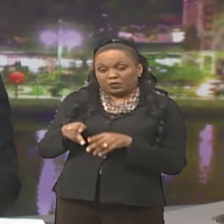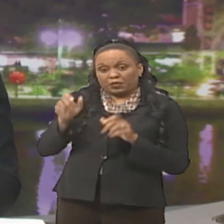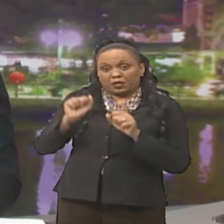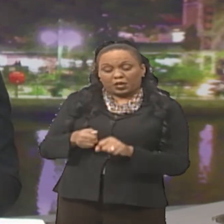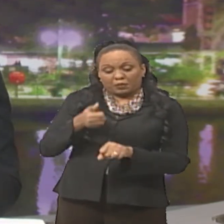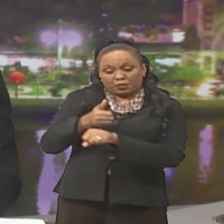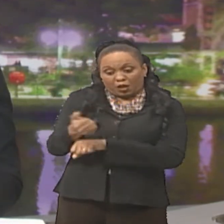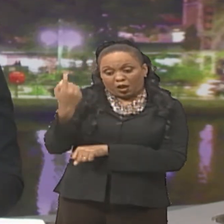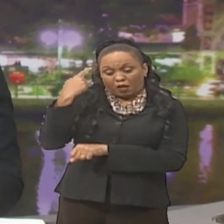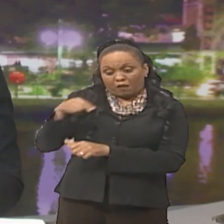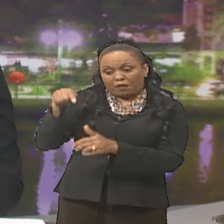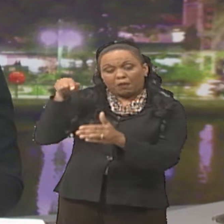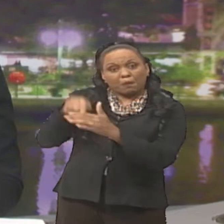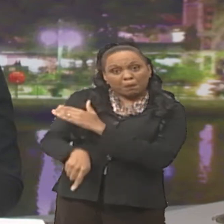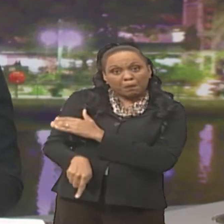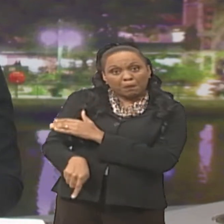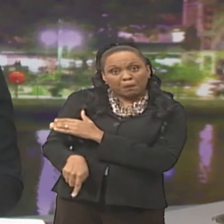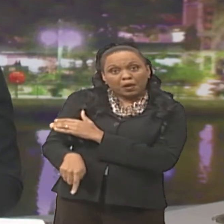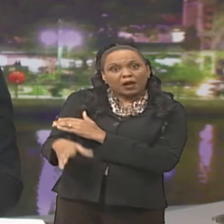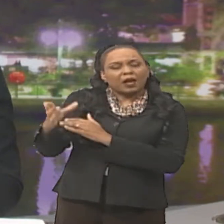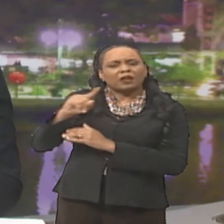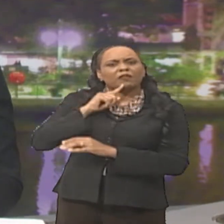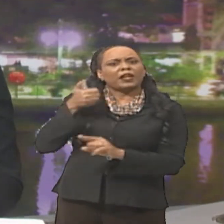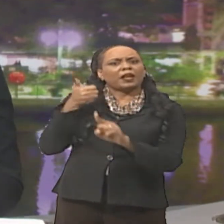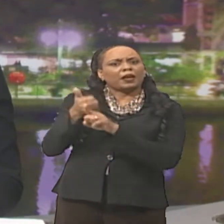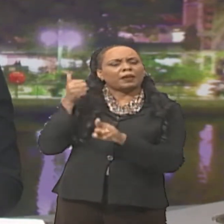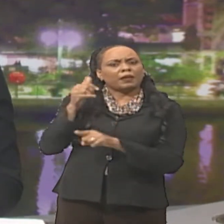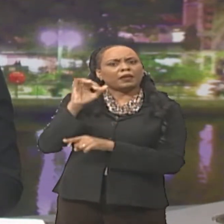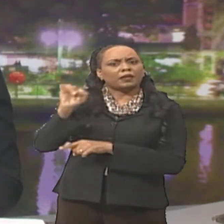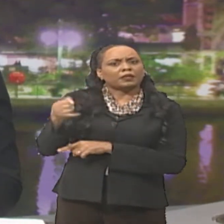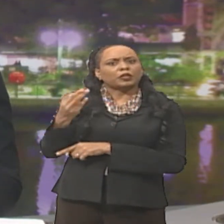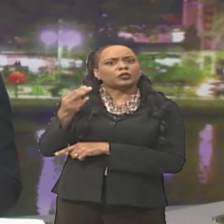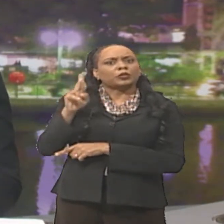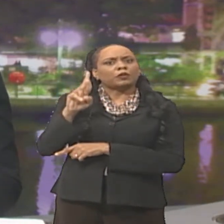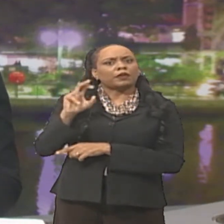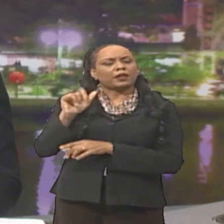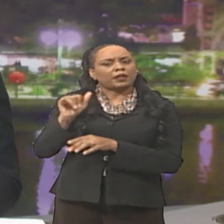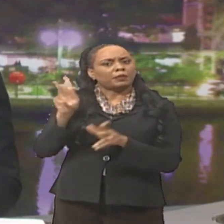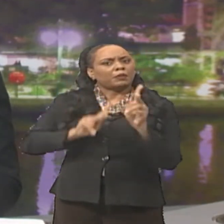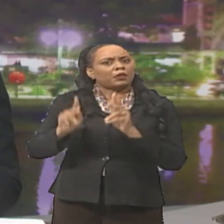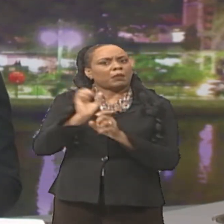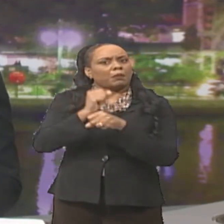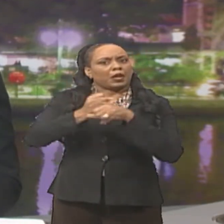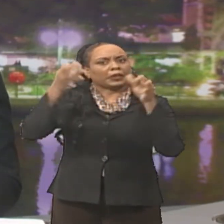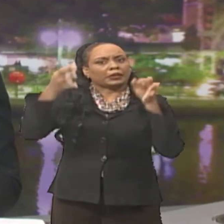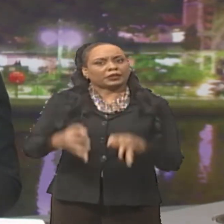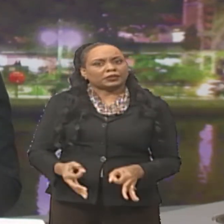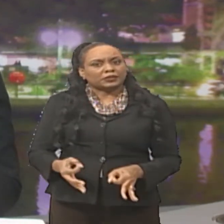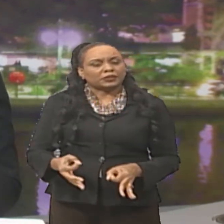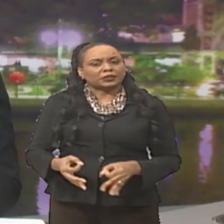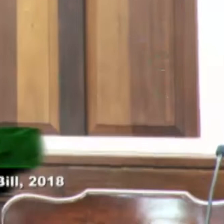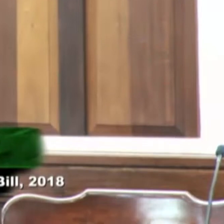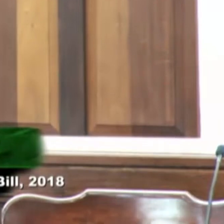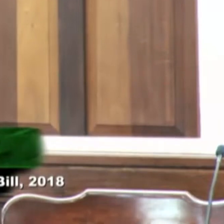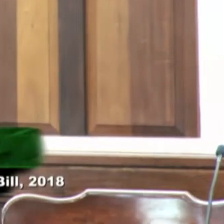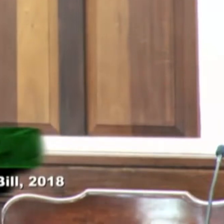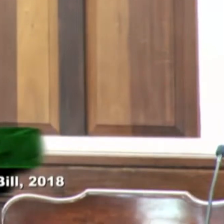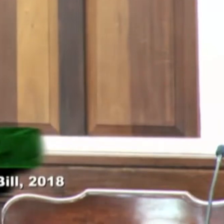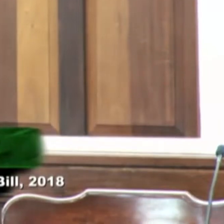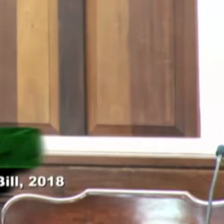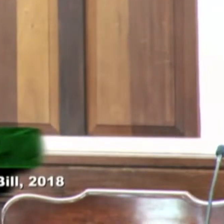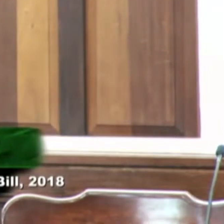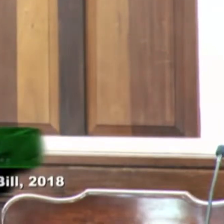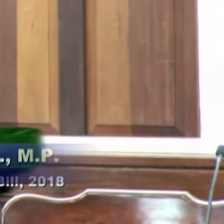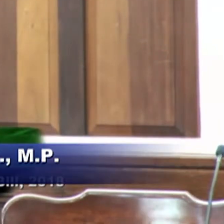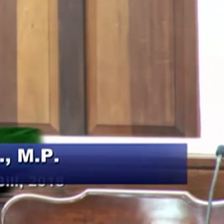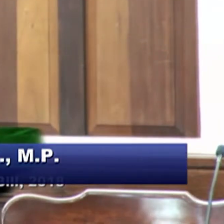or manslaughter, and he believes that has an impact on the jury. To be honest, sometimes